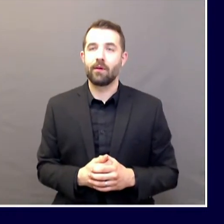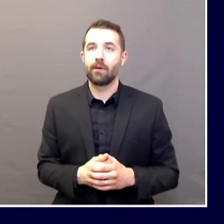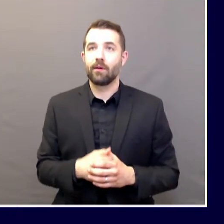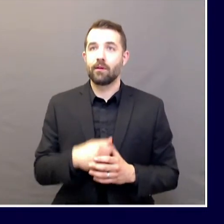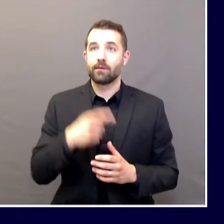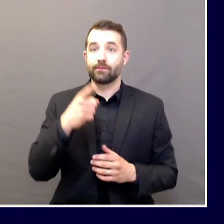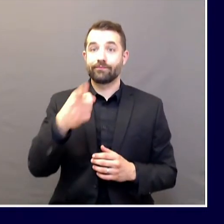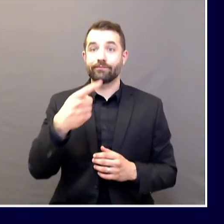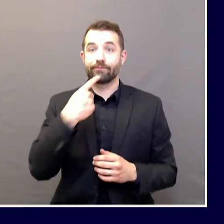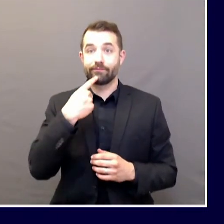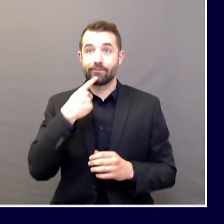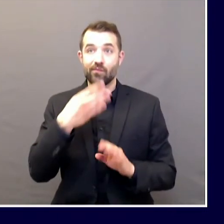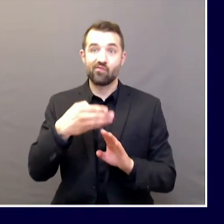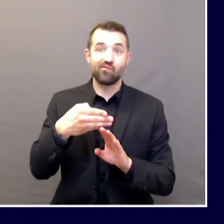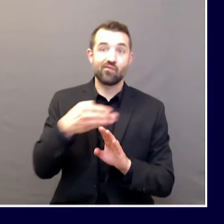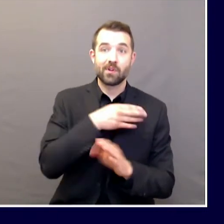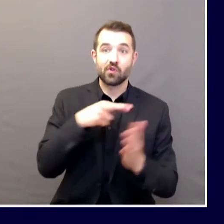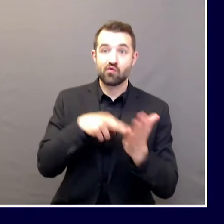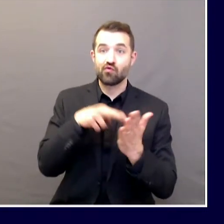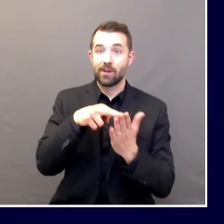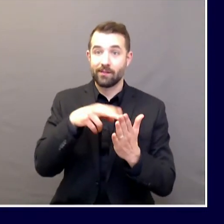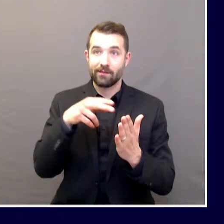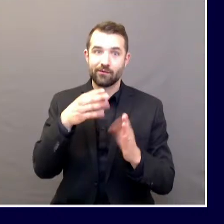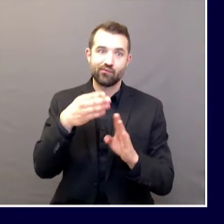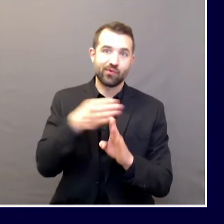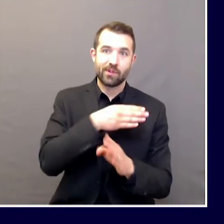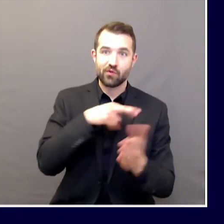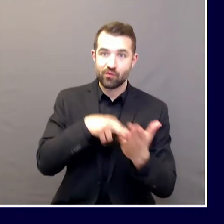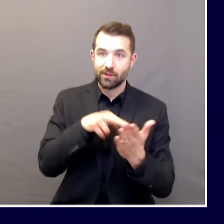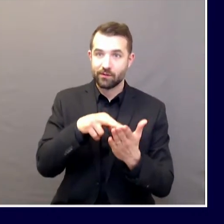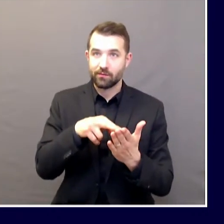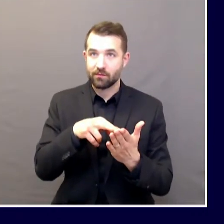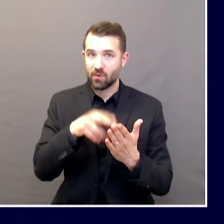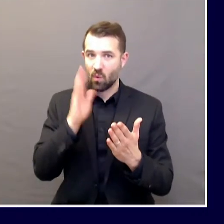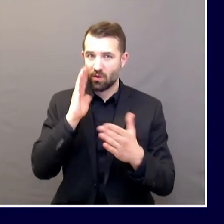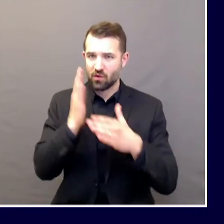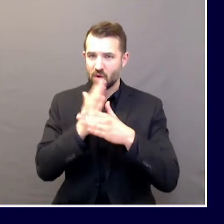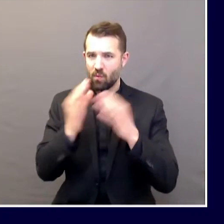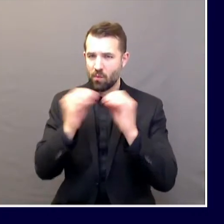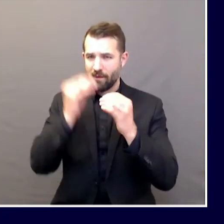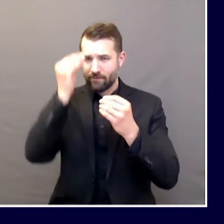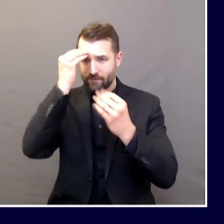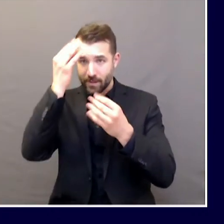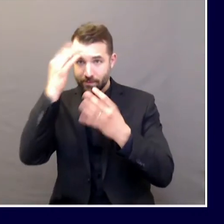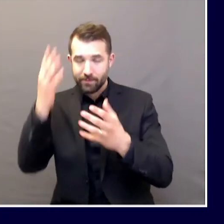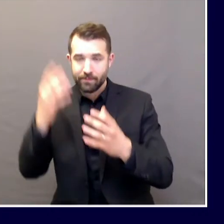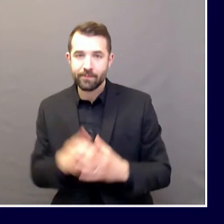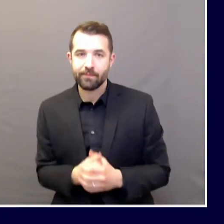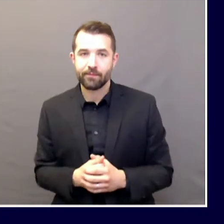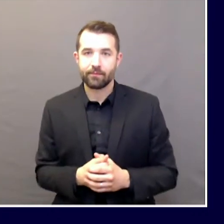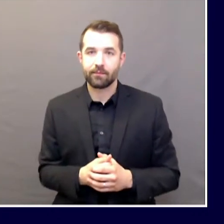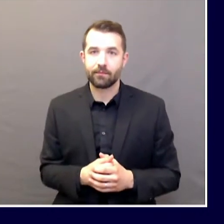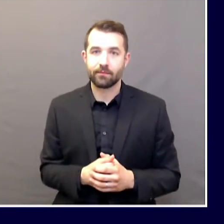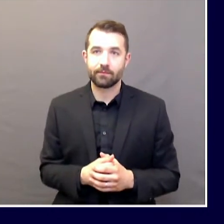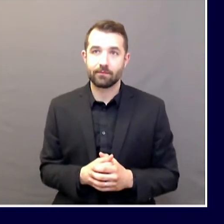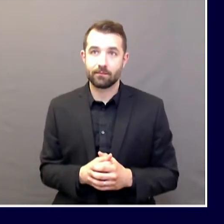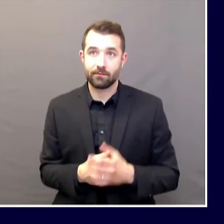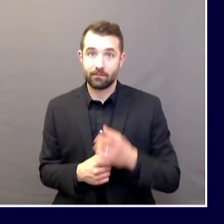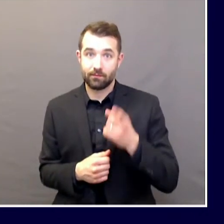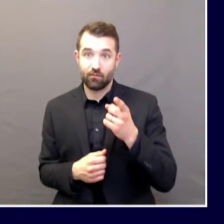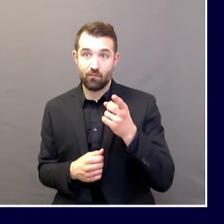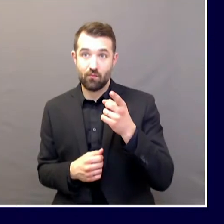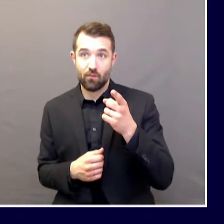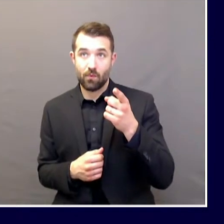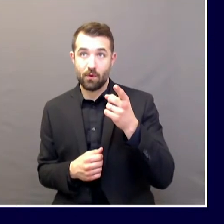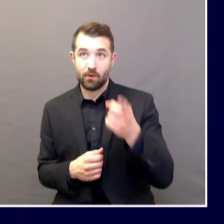Pre-registration and appointment system. I just wanted to confirm, when was the soft launch, and is the site actually operational